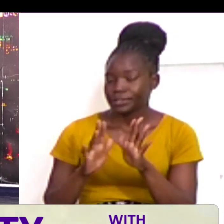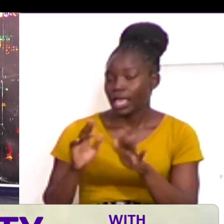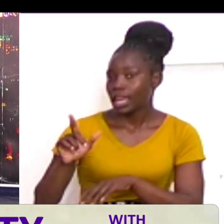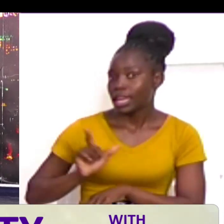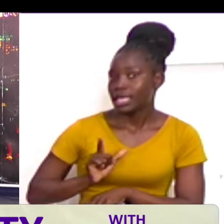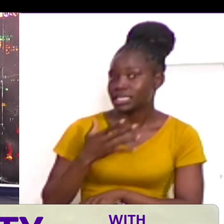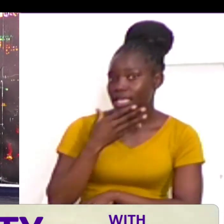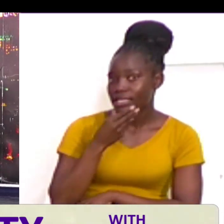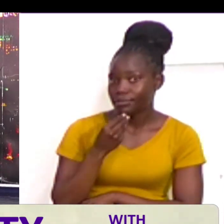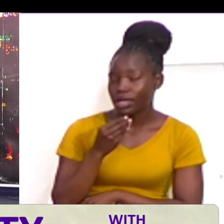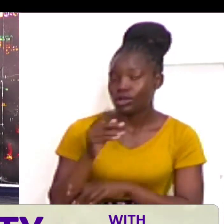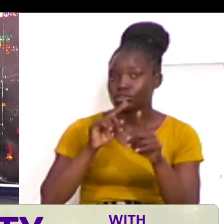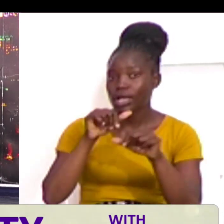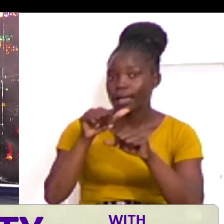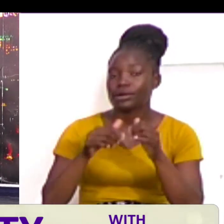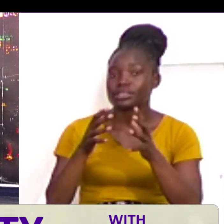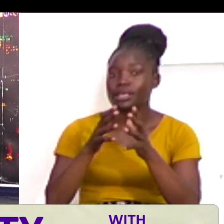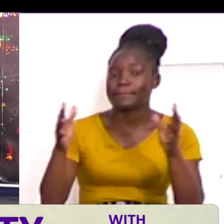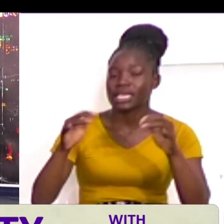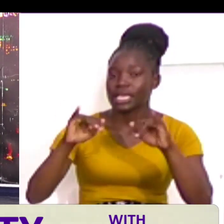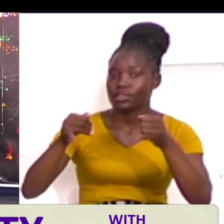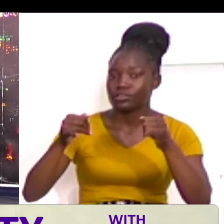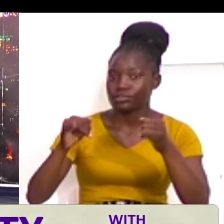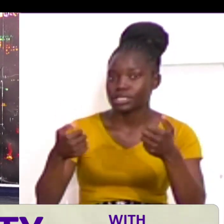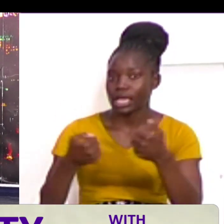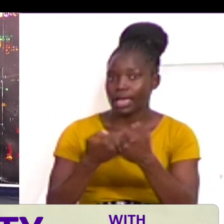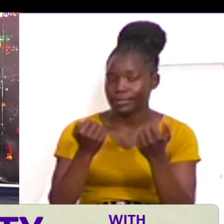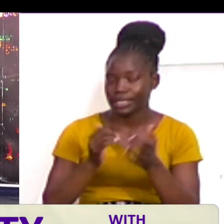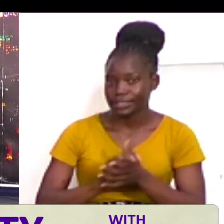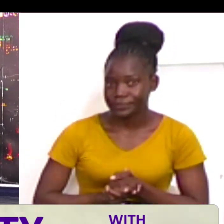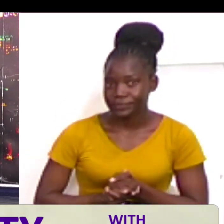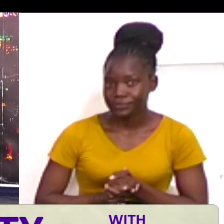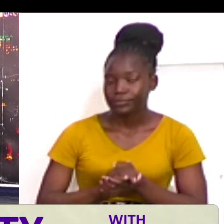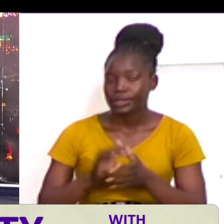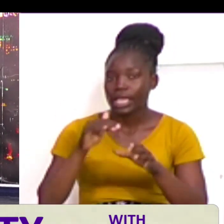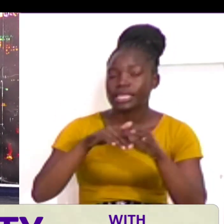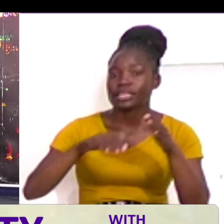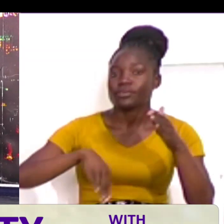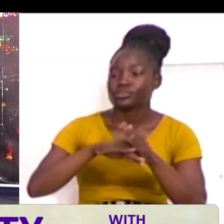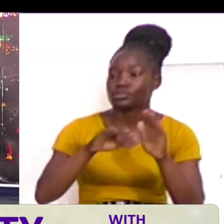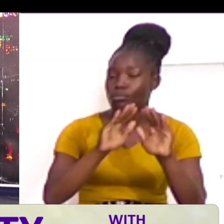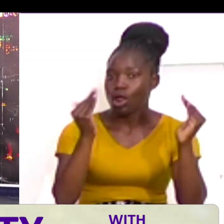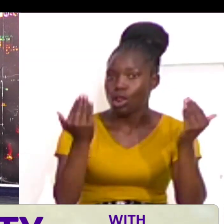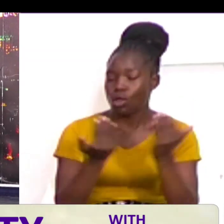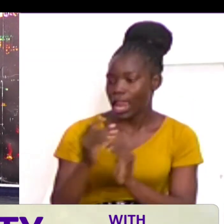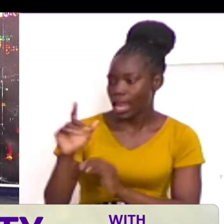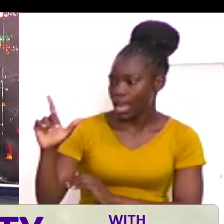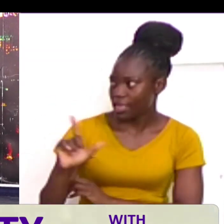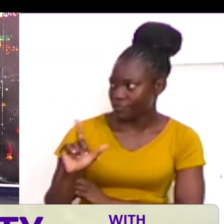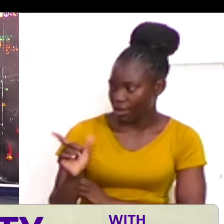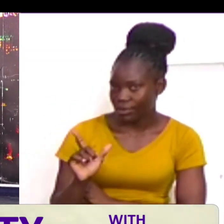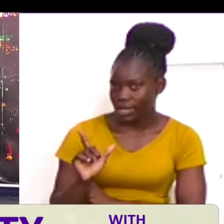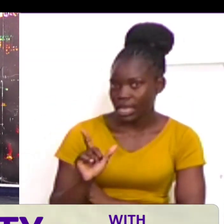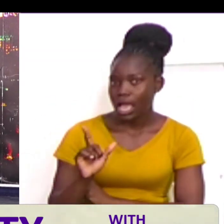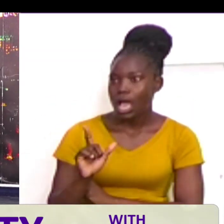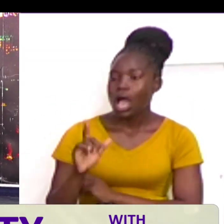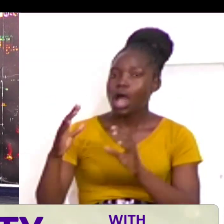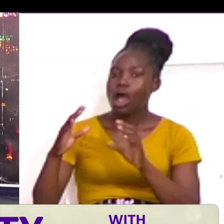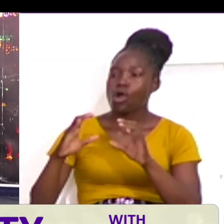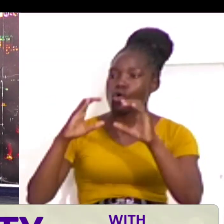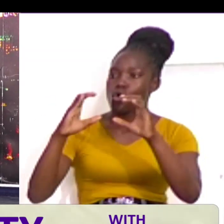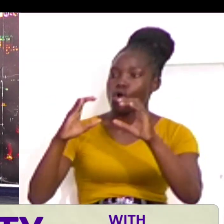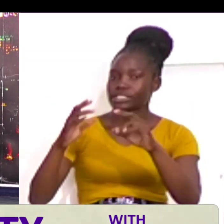Let's talk of the biggest news currently making noise in the football world. That is Liverpool's head coach, Jurgen